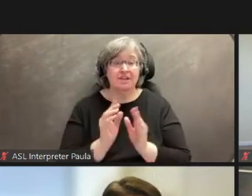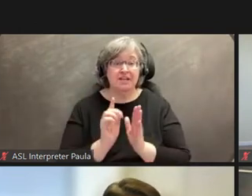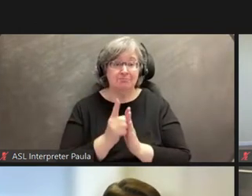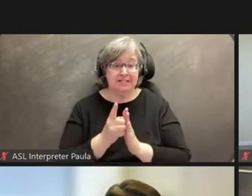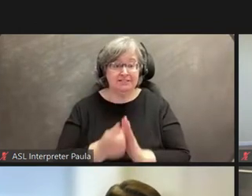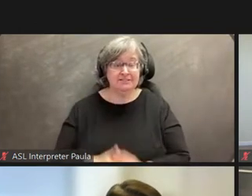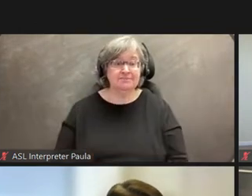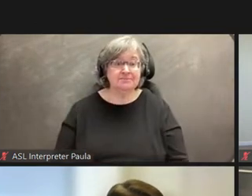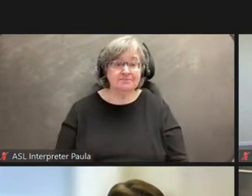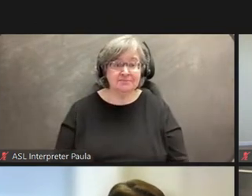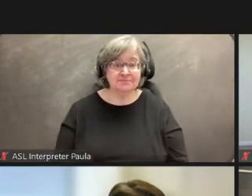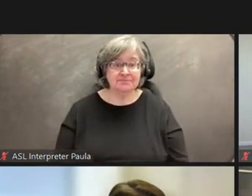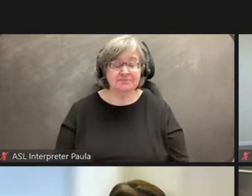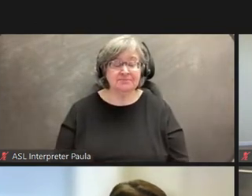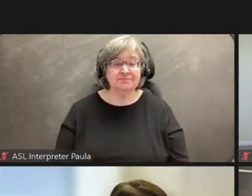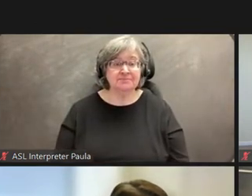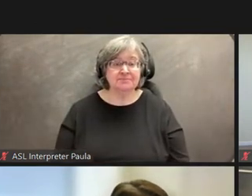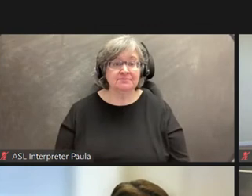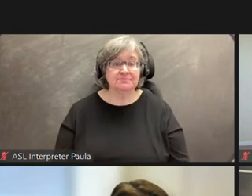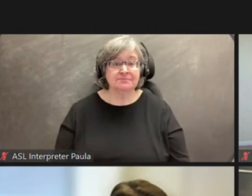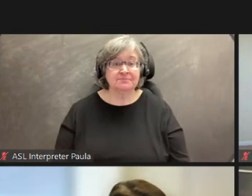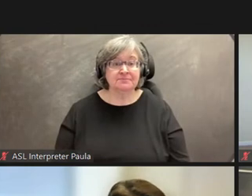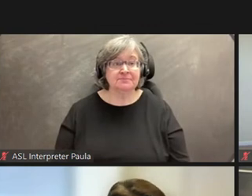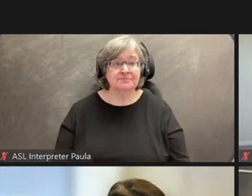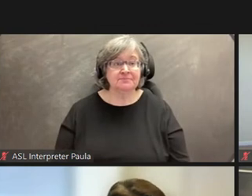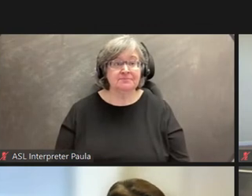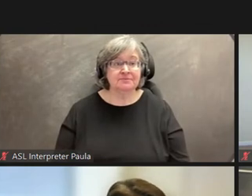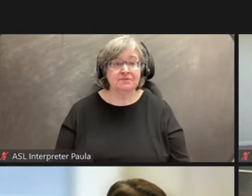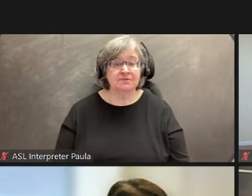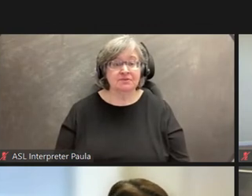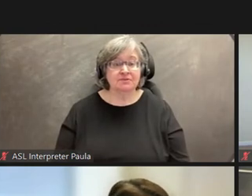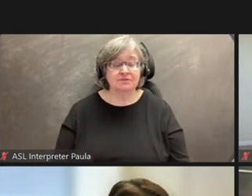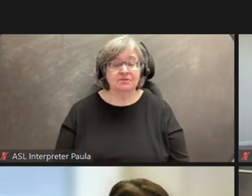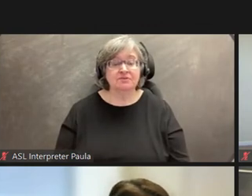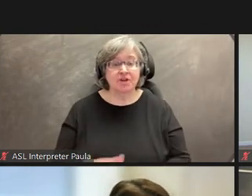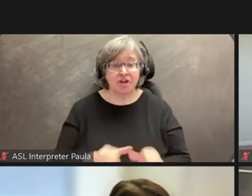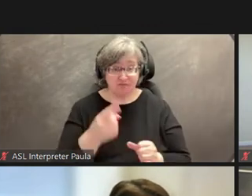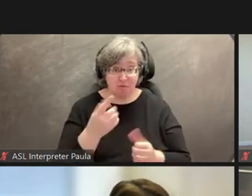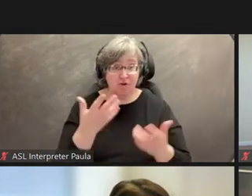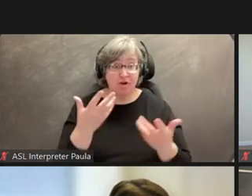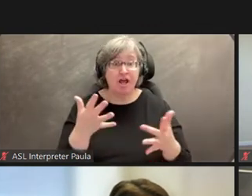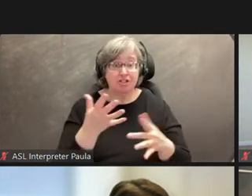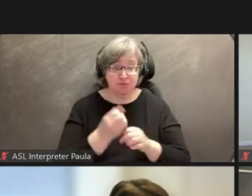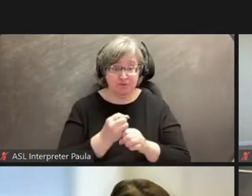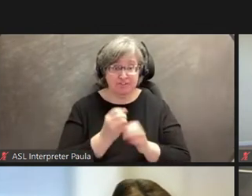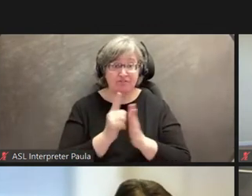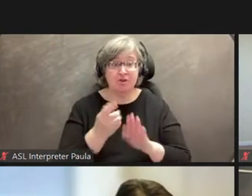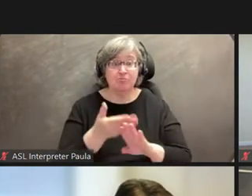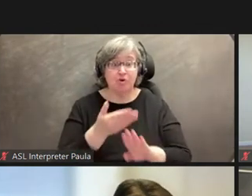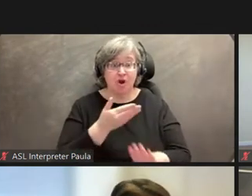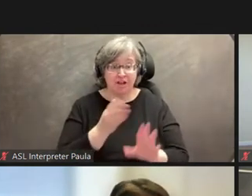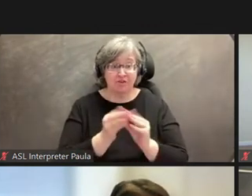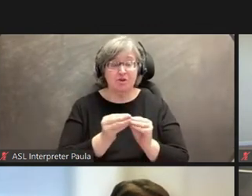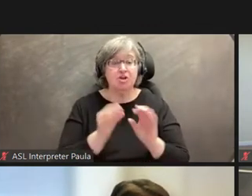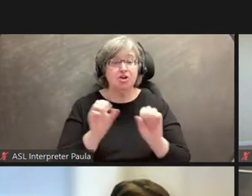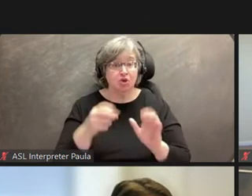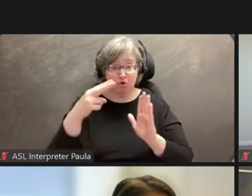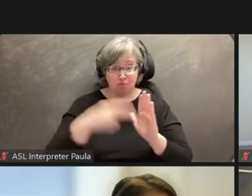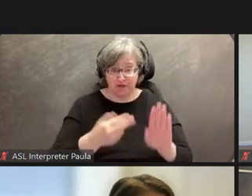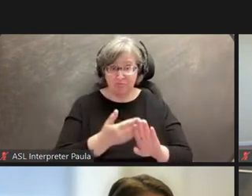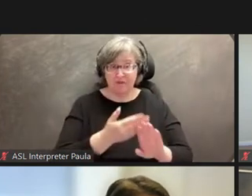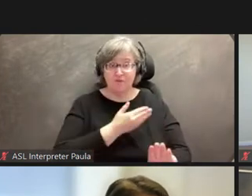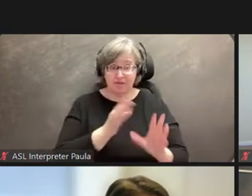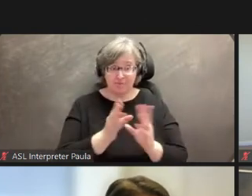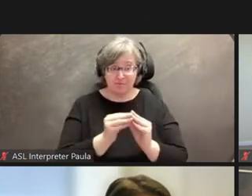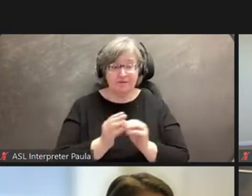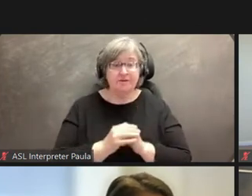minutes. So I do want to note that everyone did receive the minutes prior to the meeting for review.